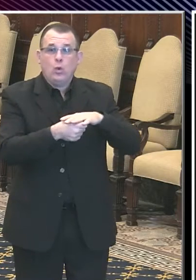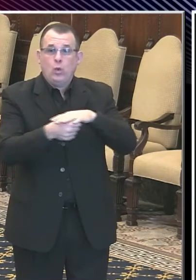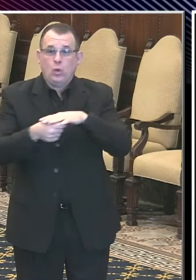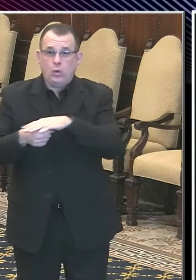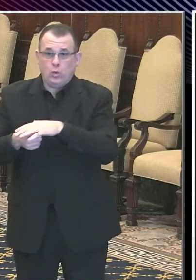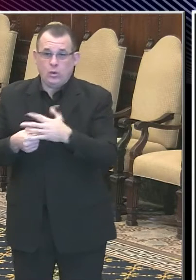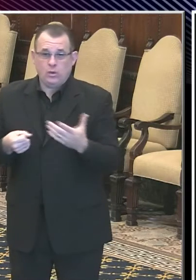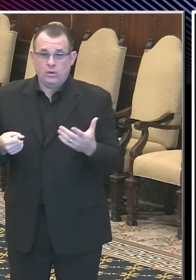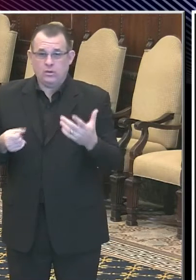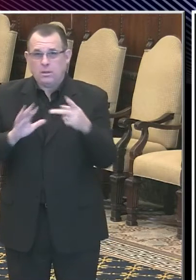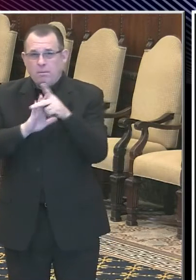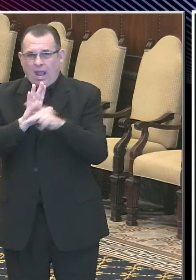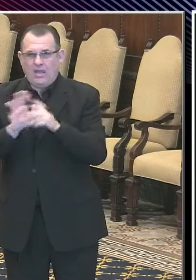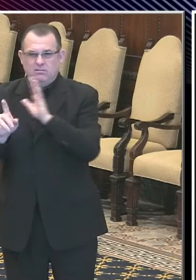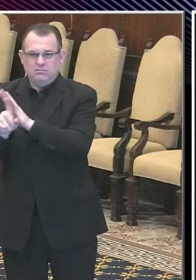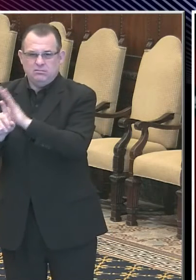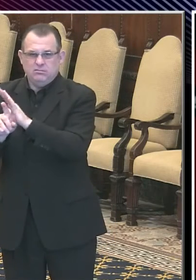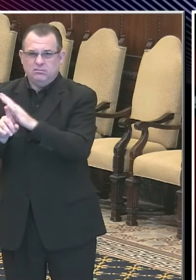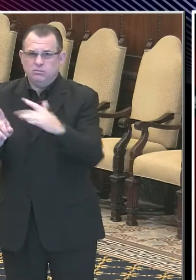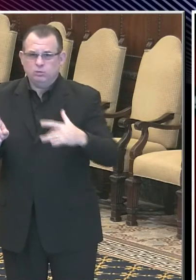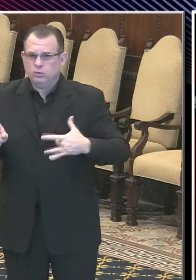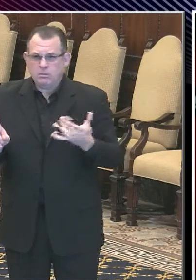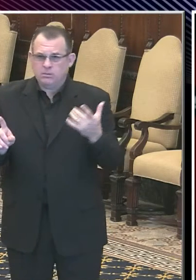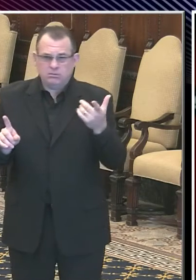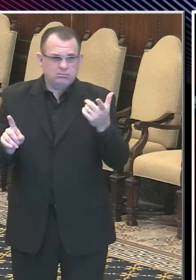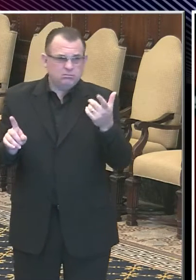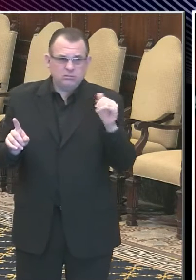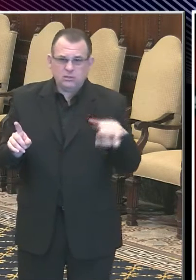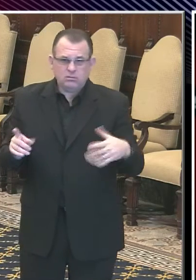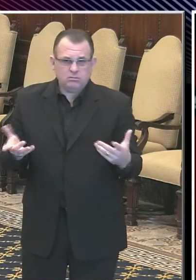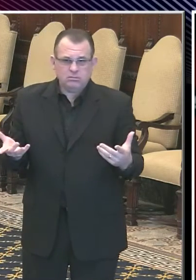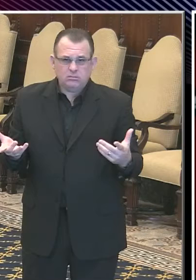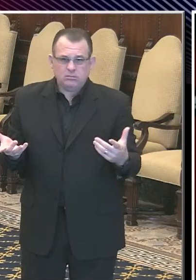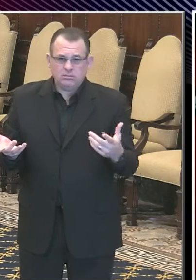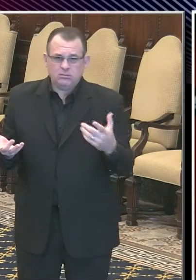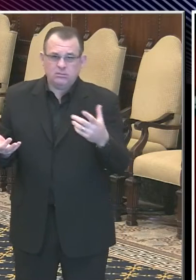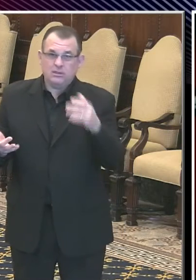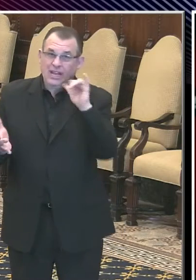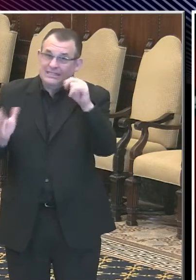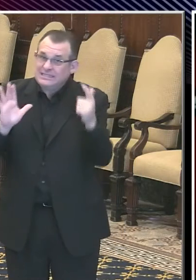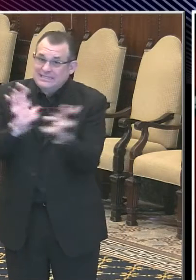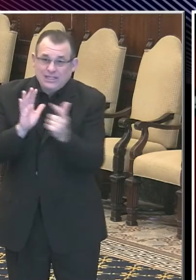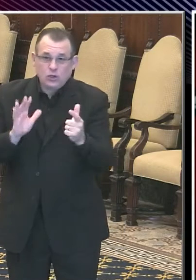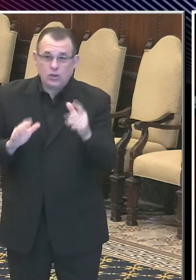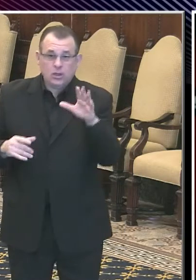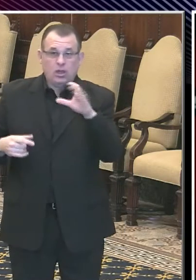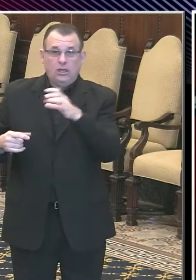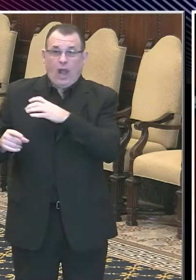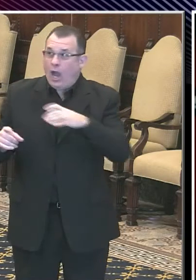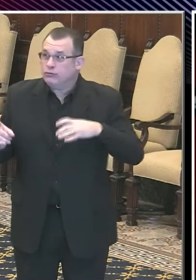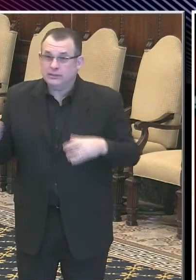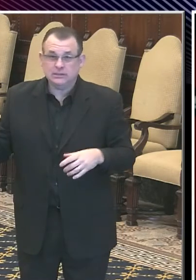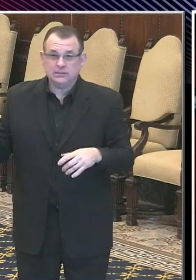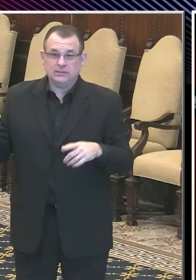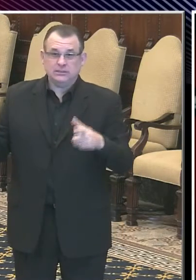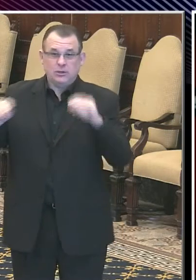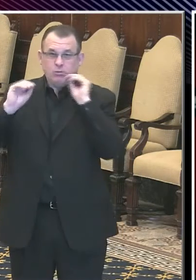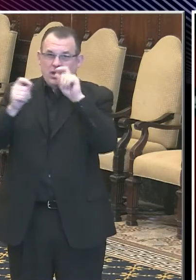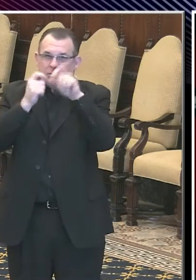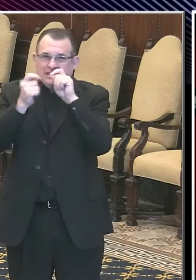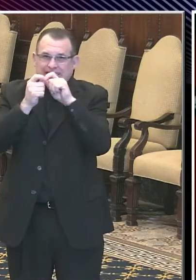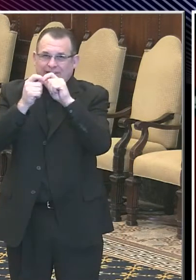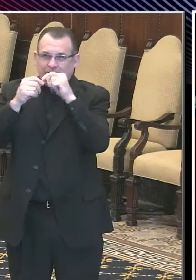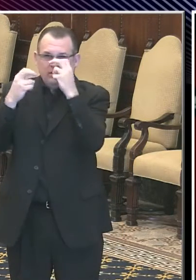that, considering Philly's status. Well, it's not legal. Congress would have had to put in specific restrictions for that